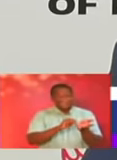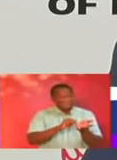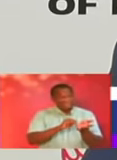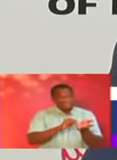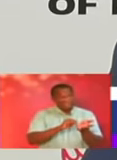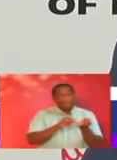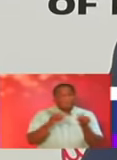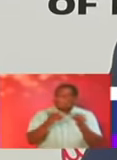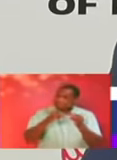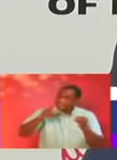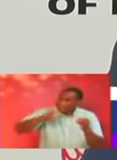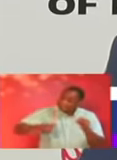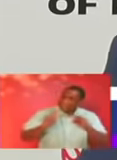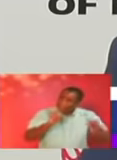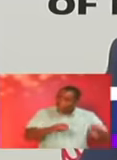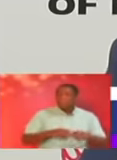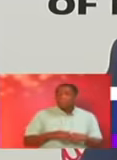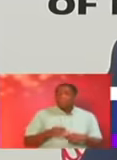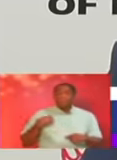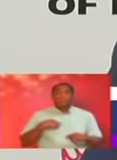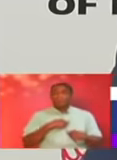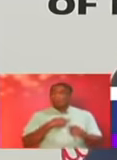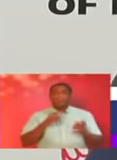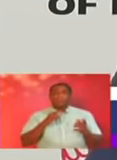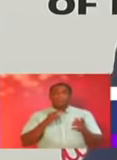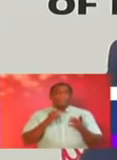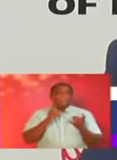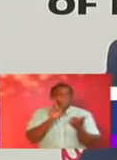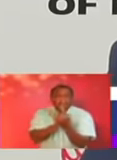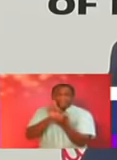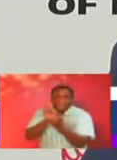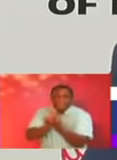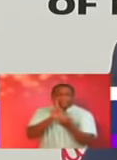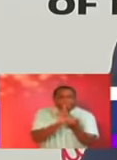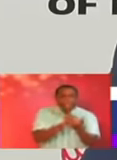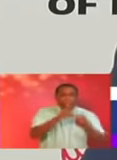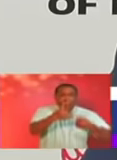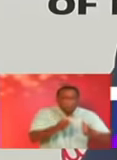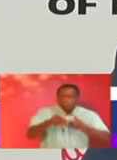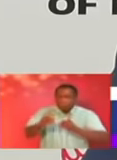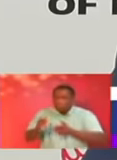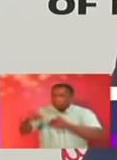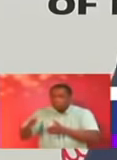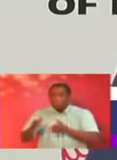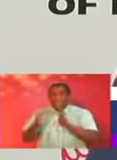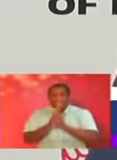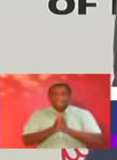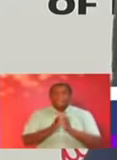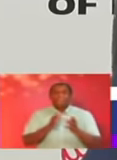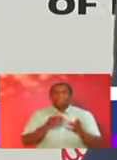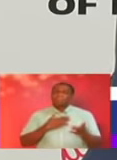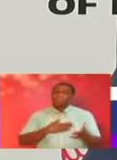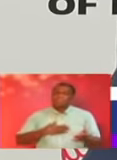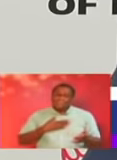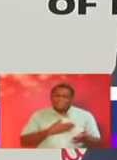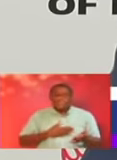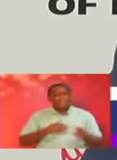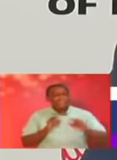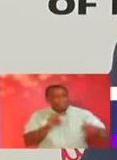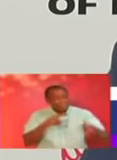literally person to person, ward to ward, to encourage our medical staff,